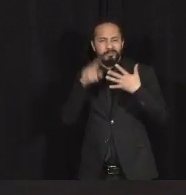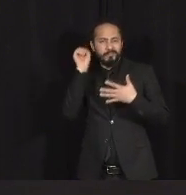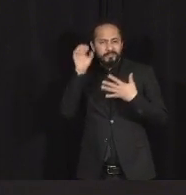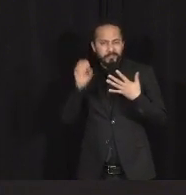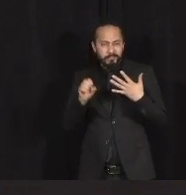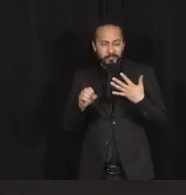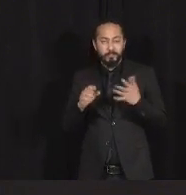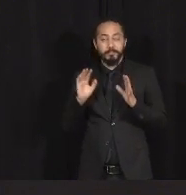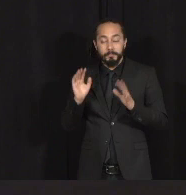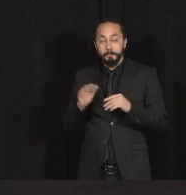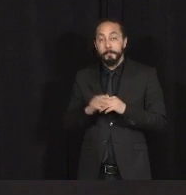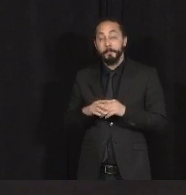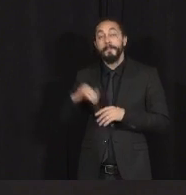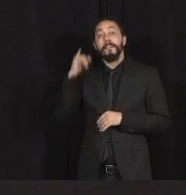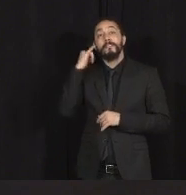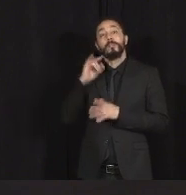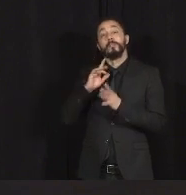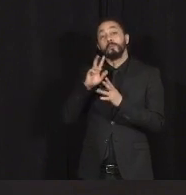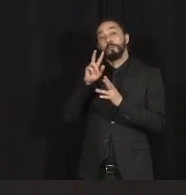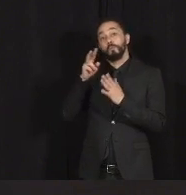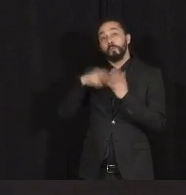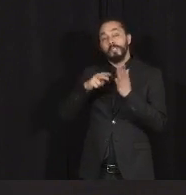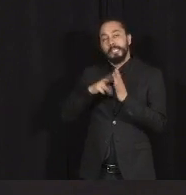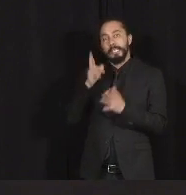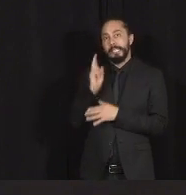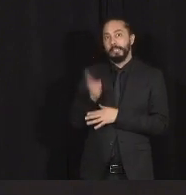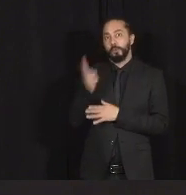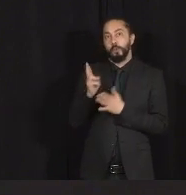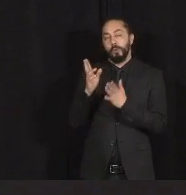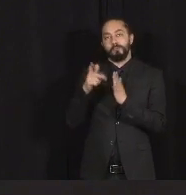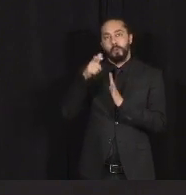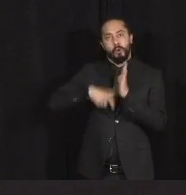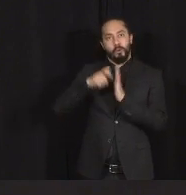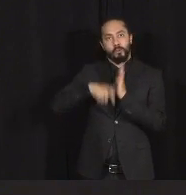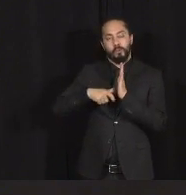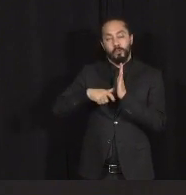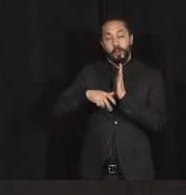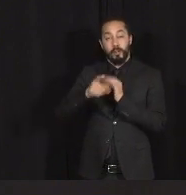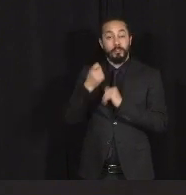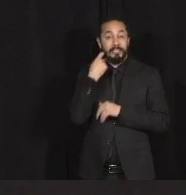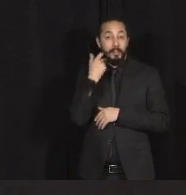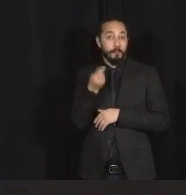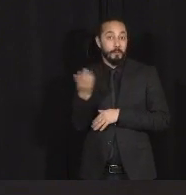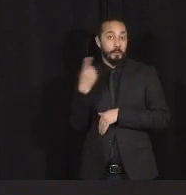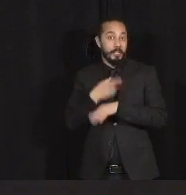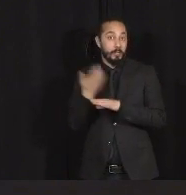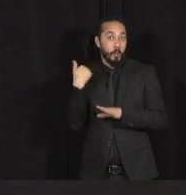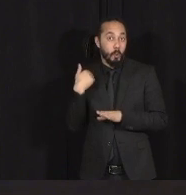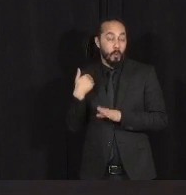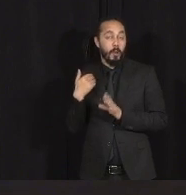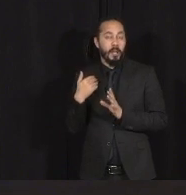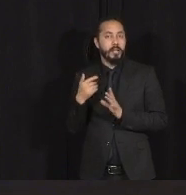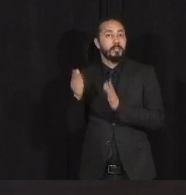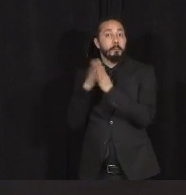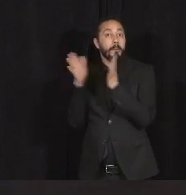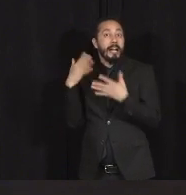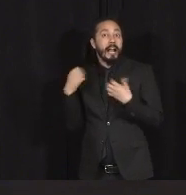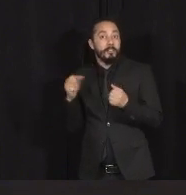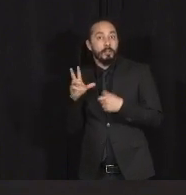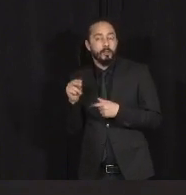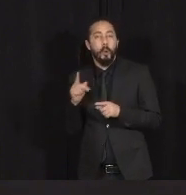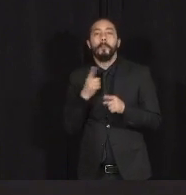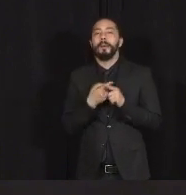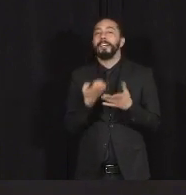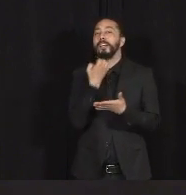one just a few days ago actually, not written by public health people, written by economists, who looked at